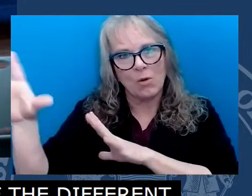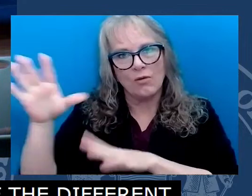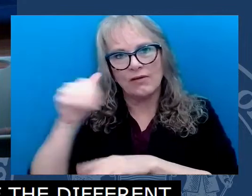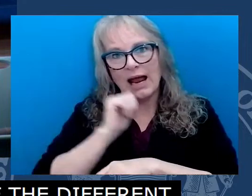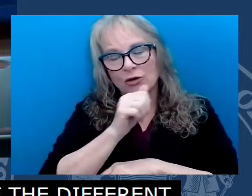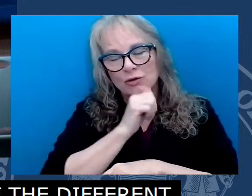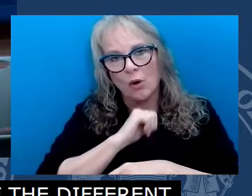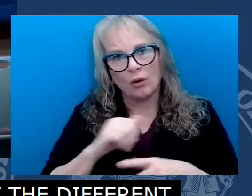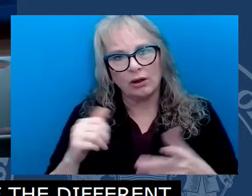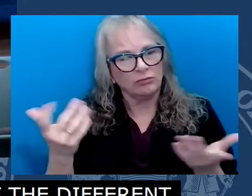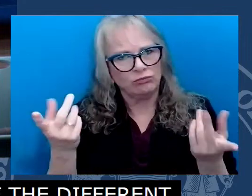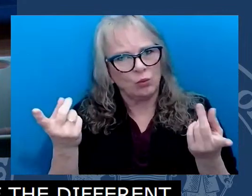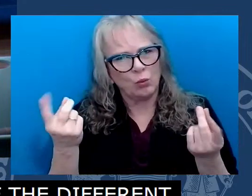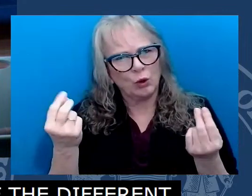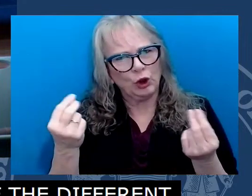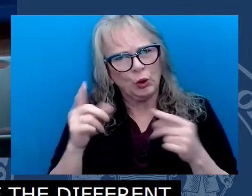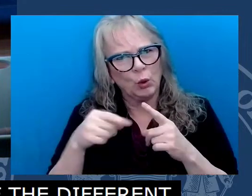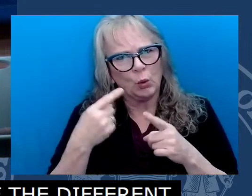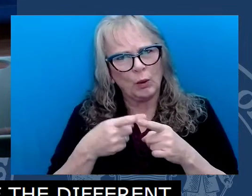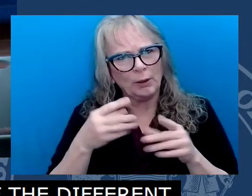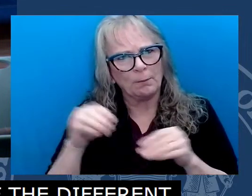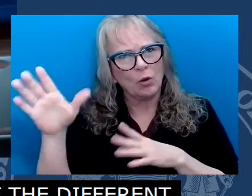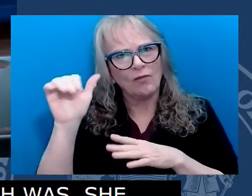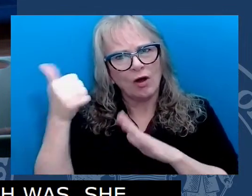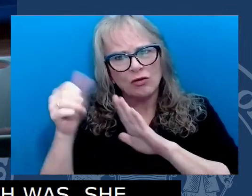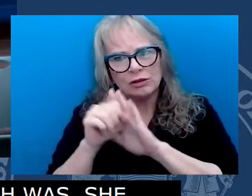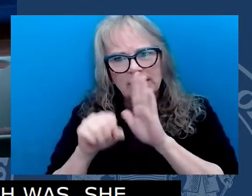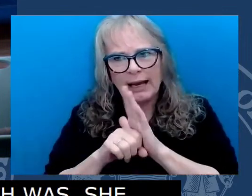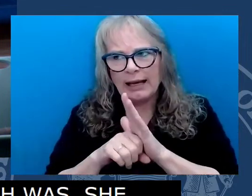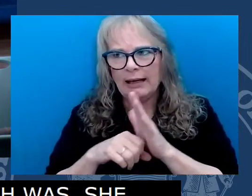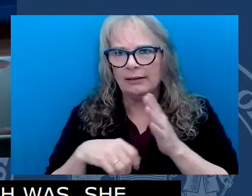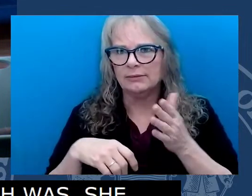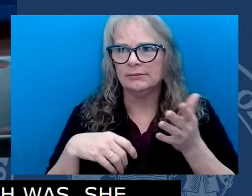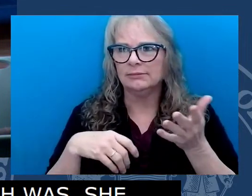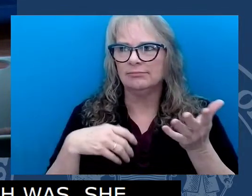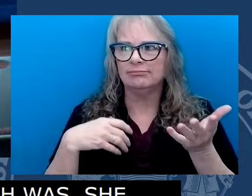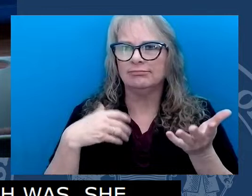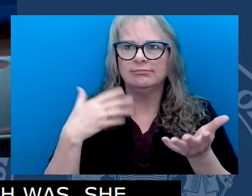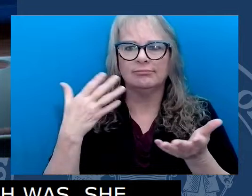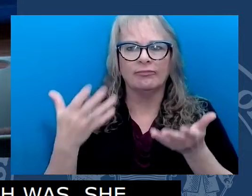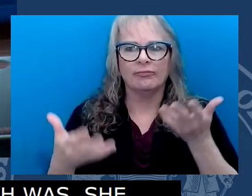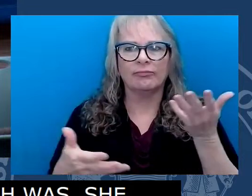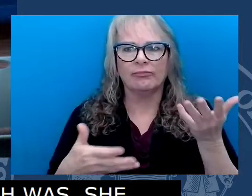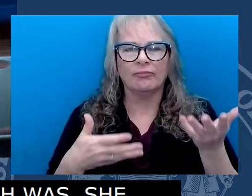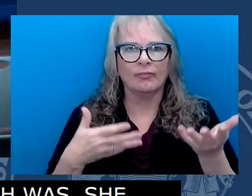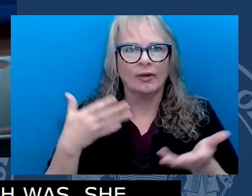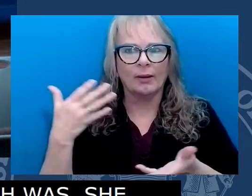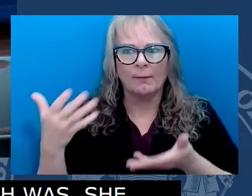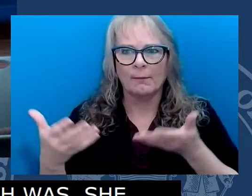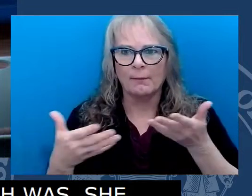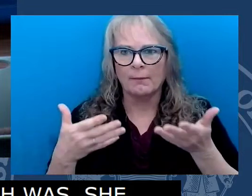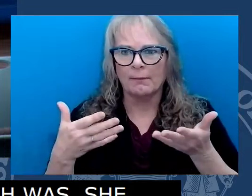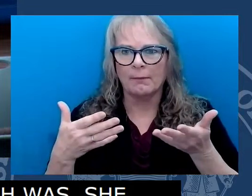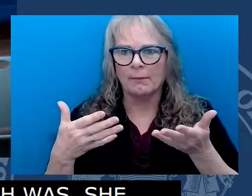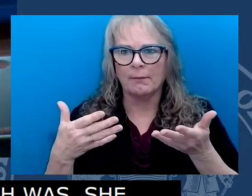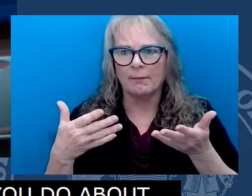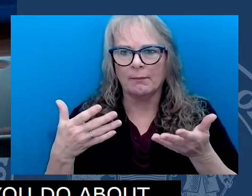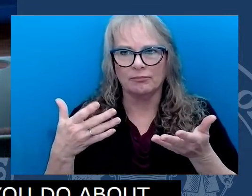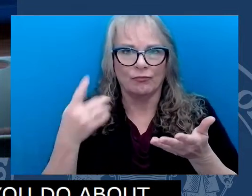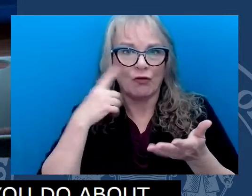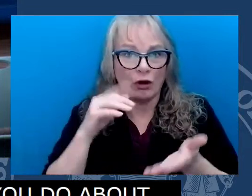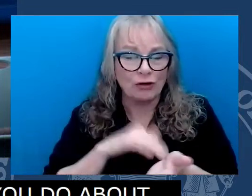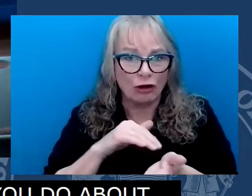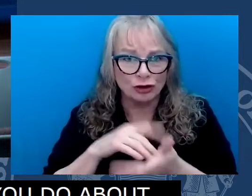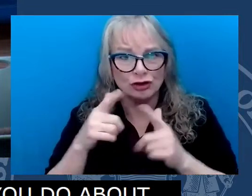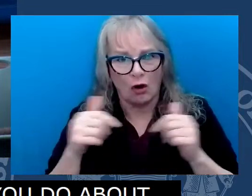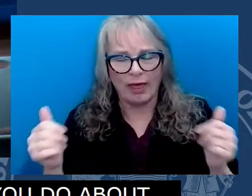like that? And, you know, where they might get the physicians and others who treat them. So that's